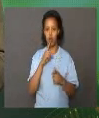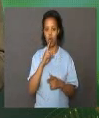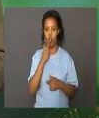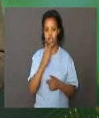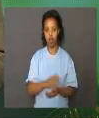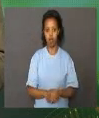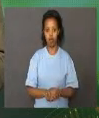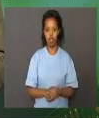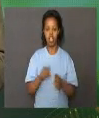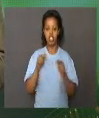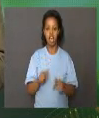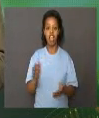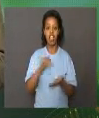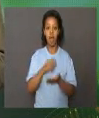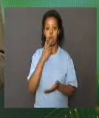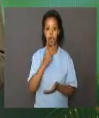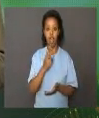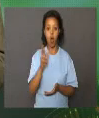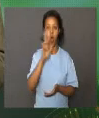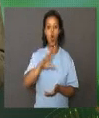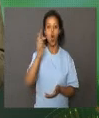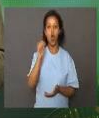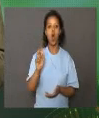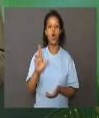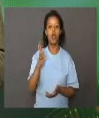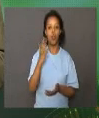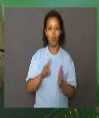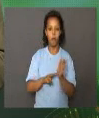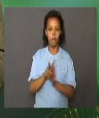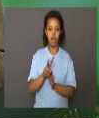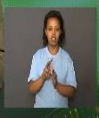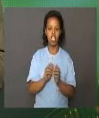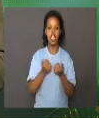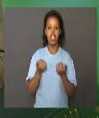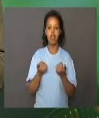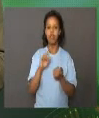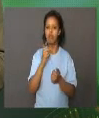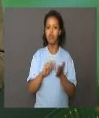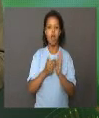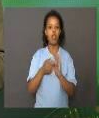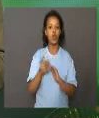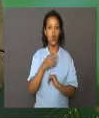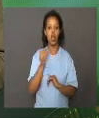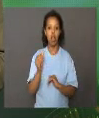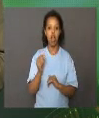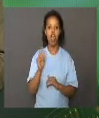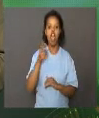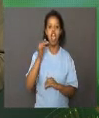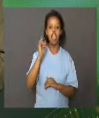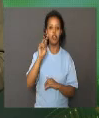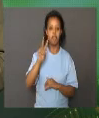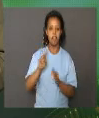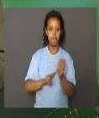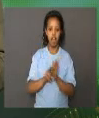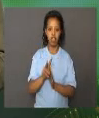term retrovirus and explained how the HIV virus works to